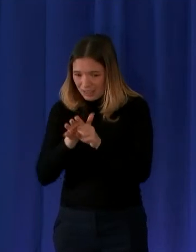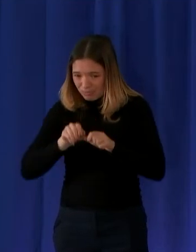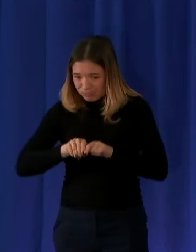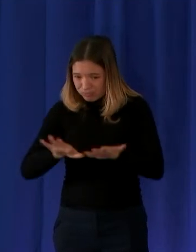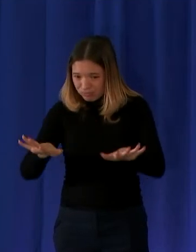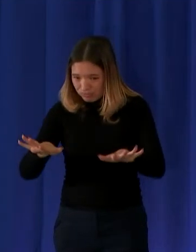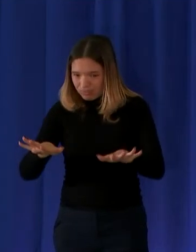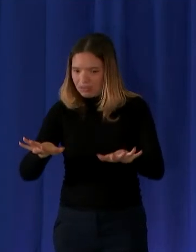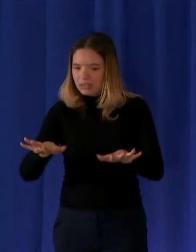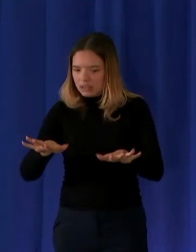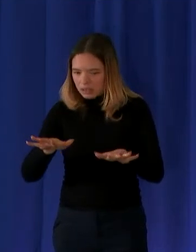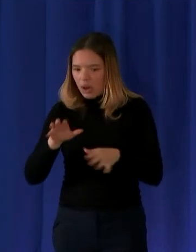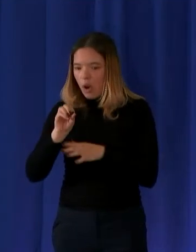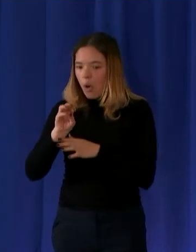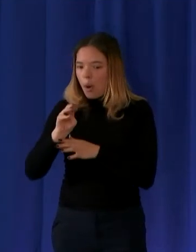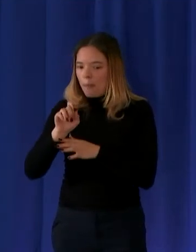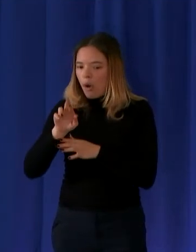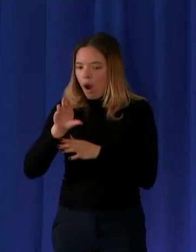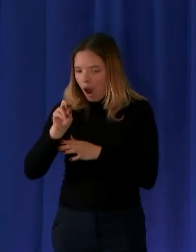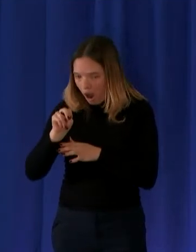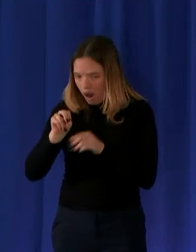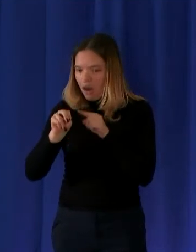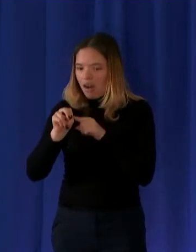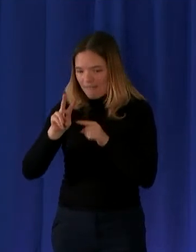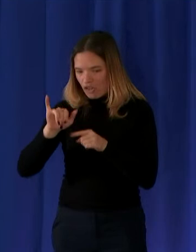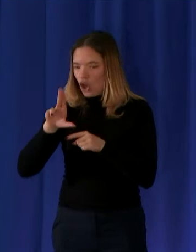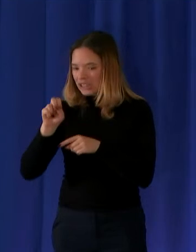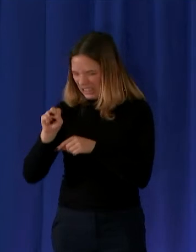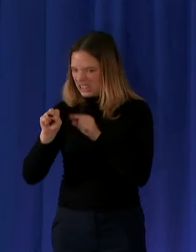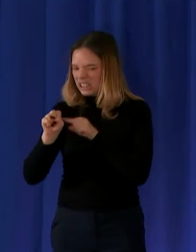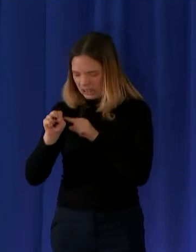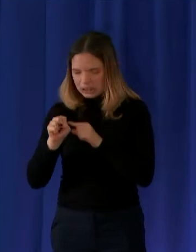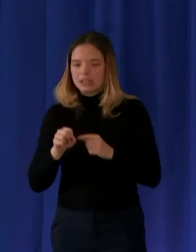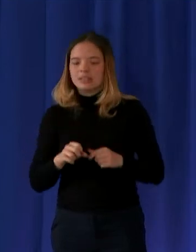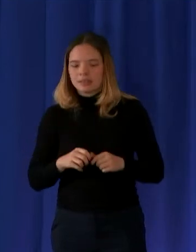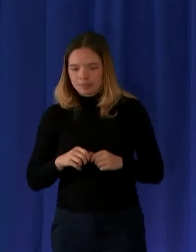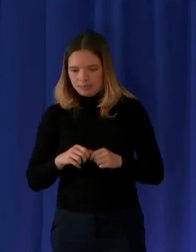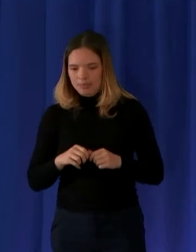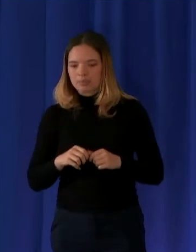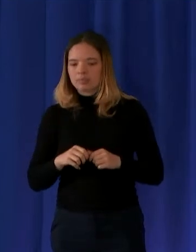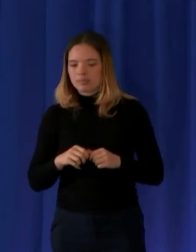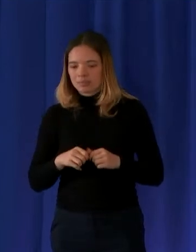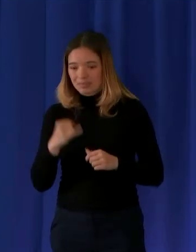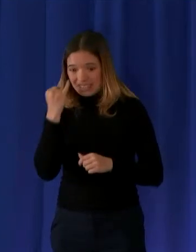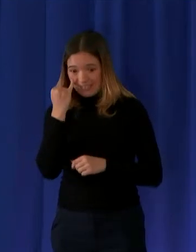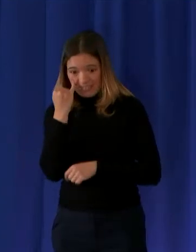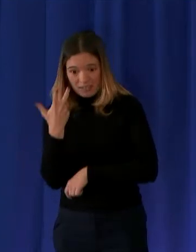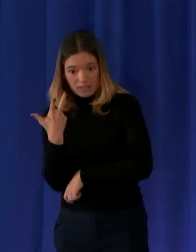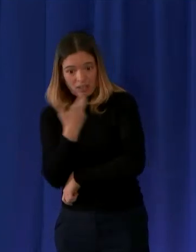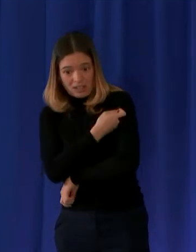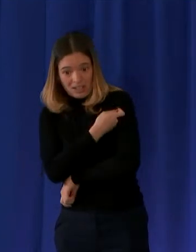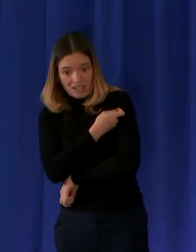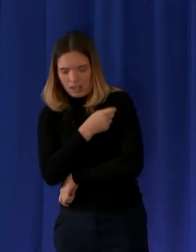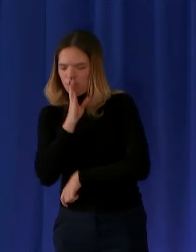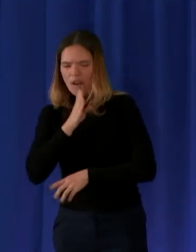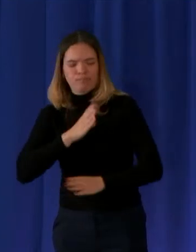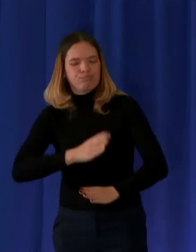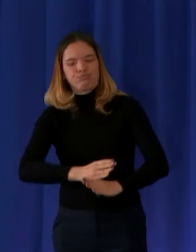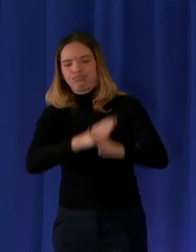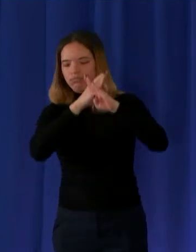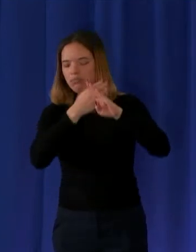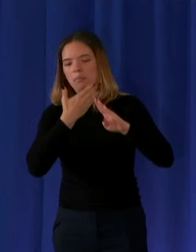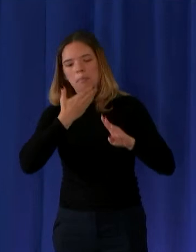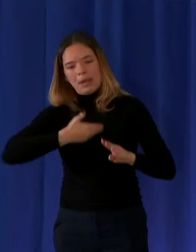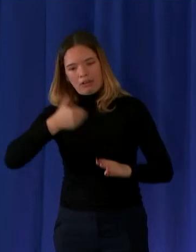COVID-19 virus is the Omicron variant. And you can see there that if you've been vaccinated in the last 6 months and you're